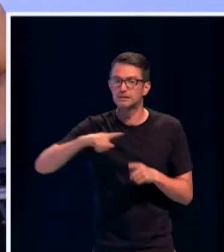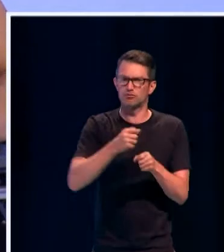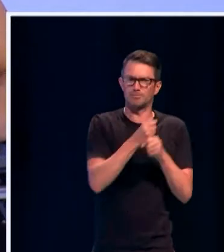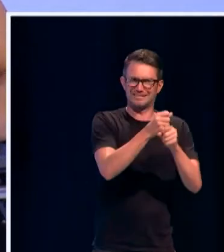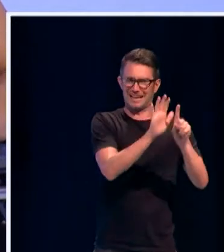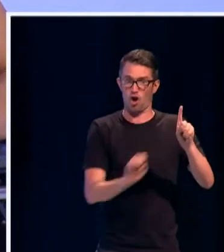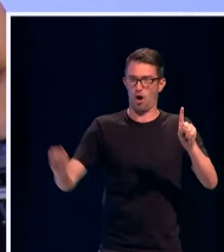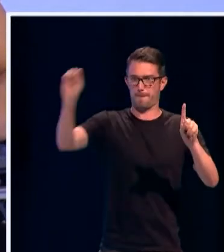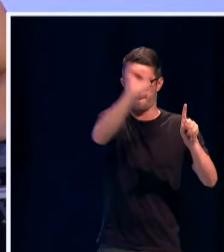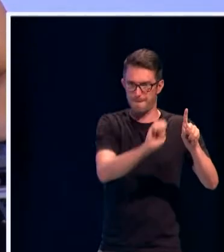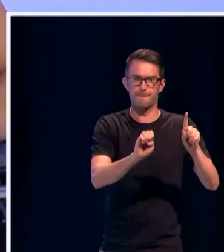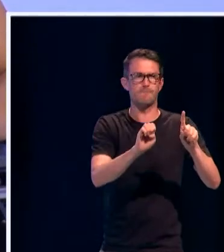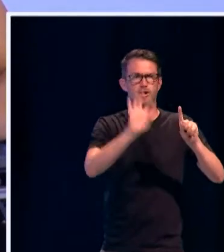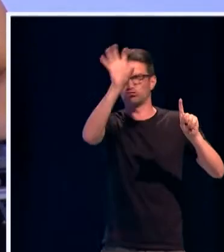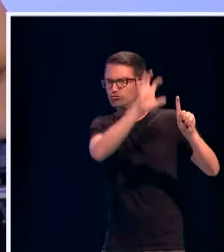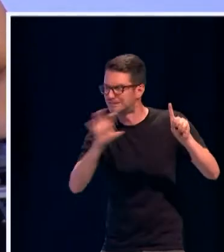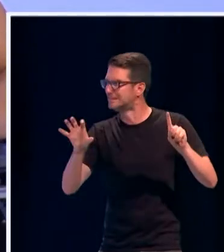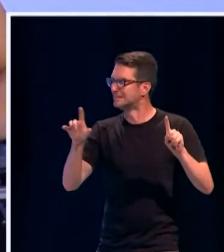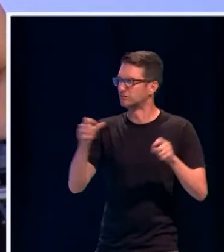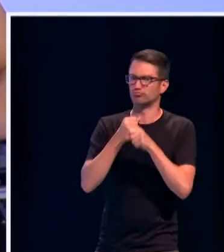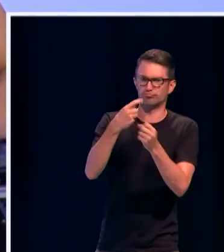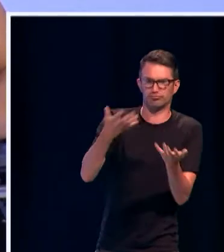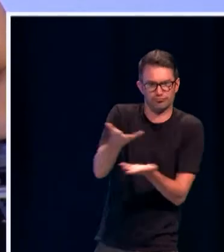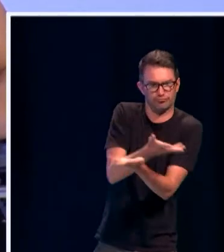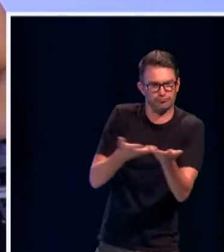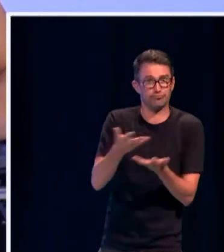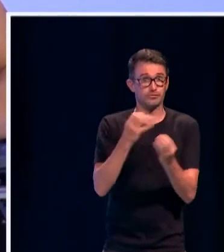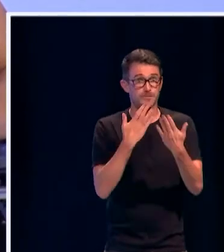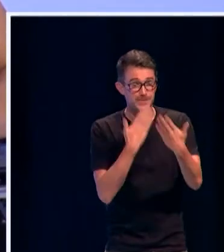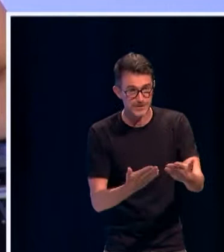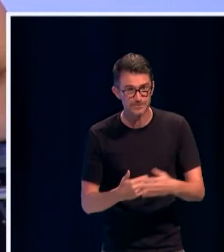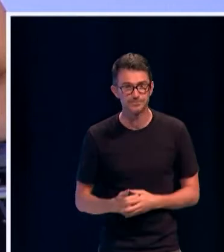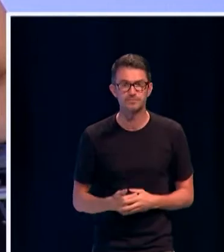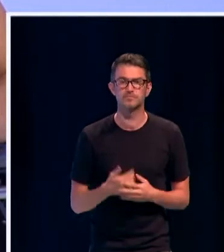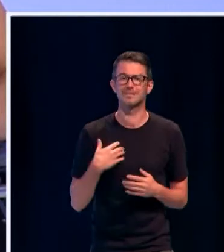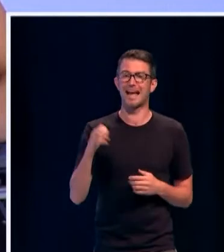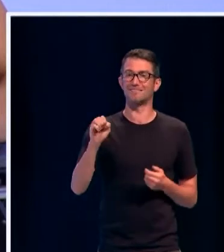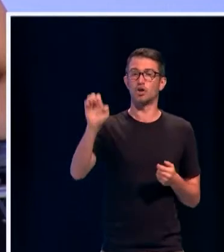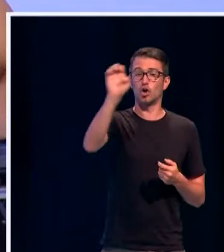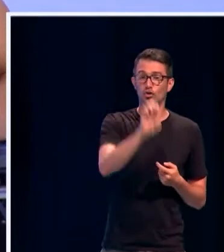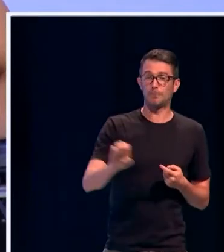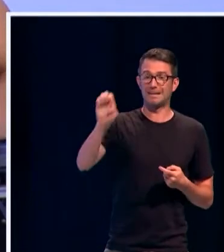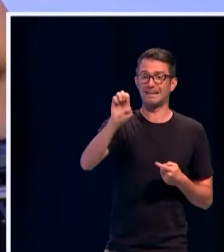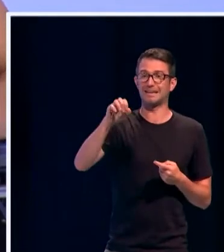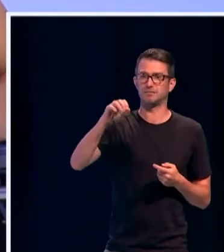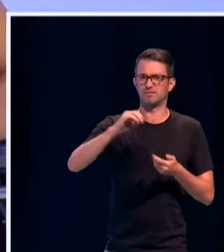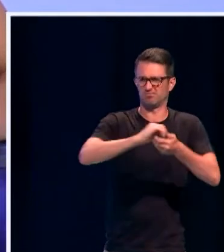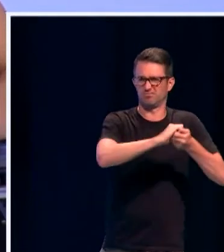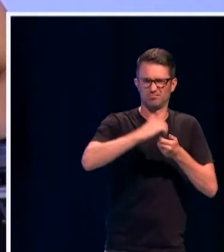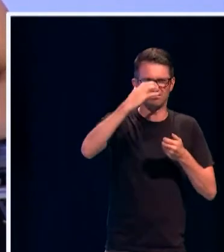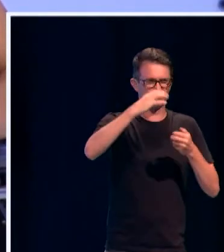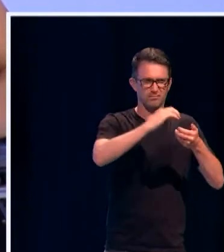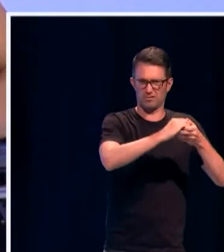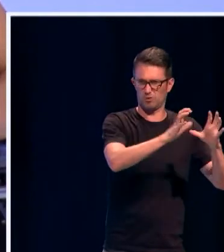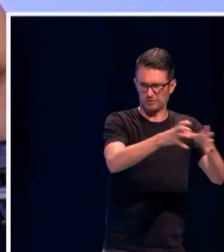DPOs, and also we are composed of the European non-governmental organization who do the defending of the rights of persons